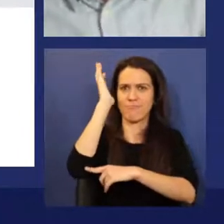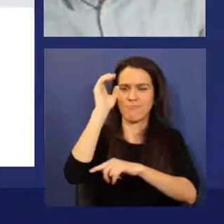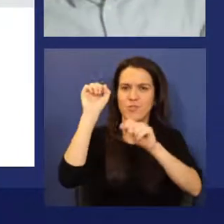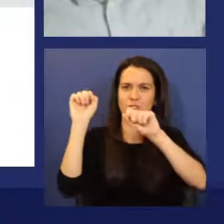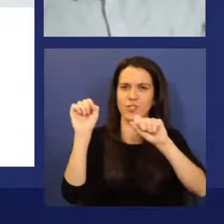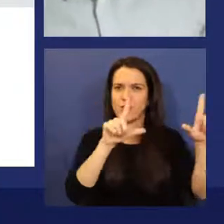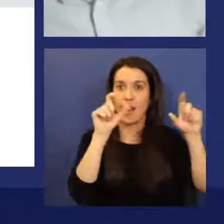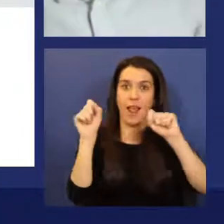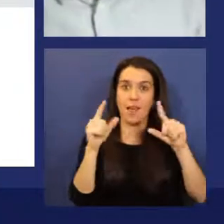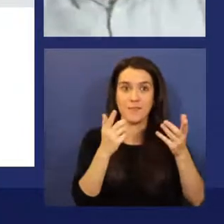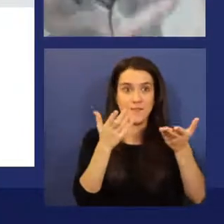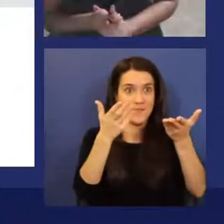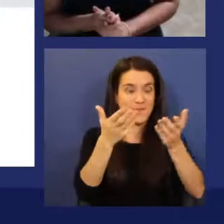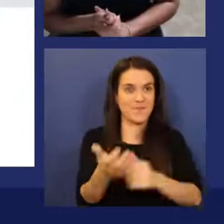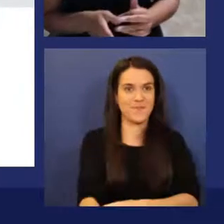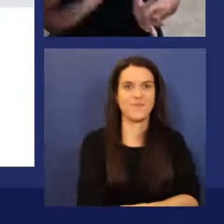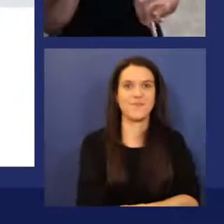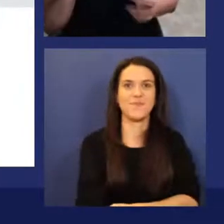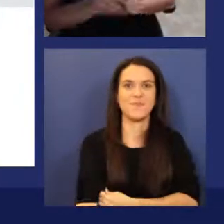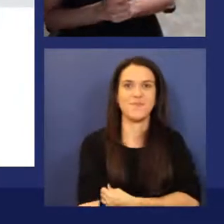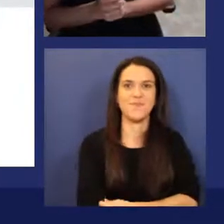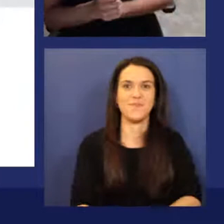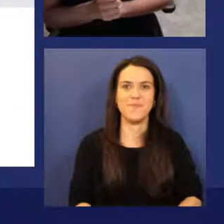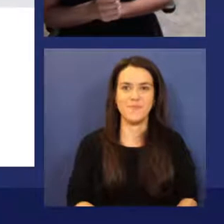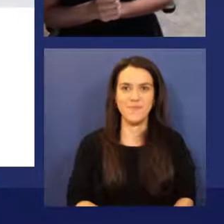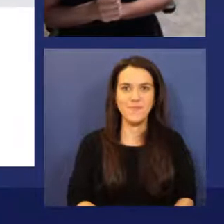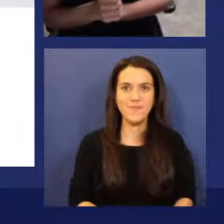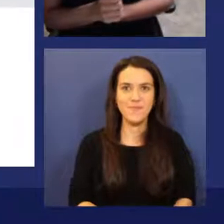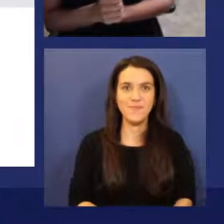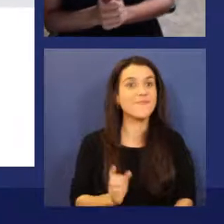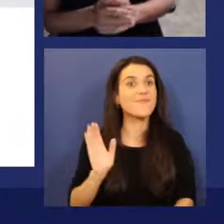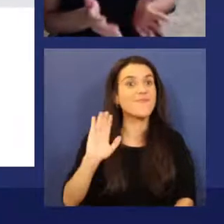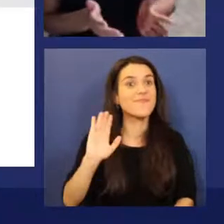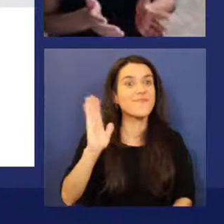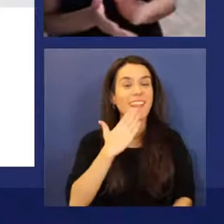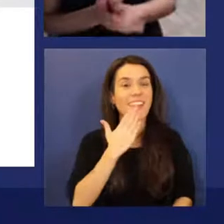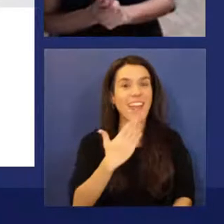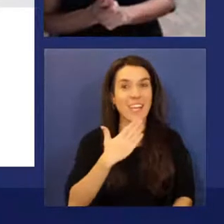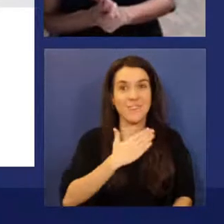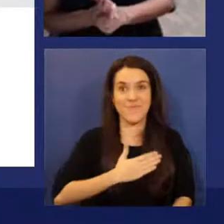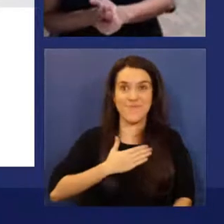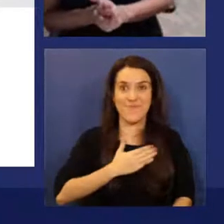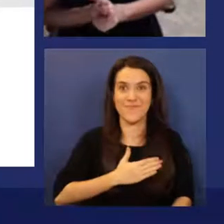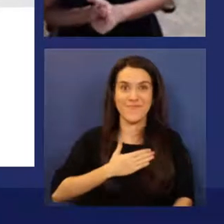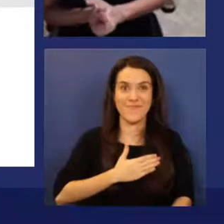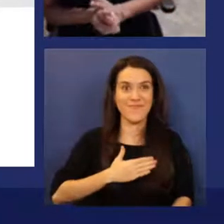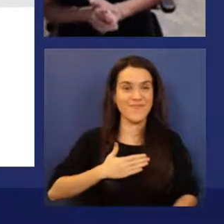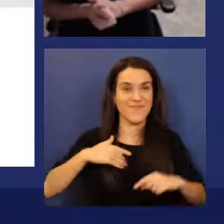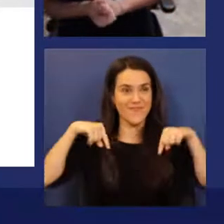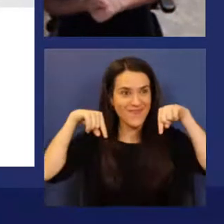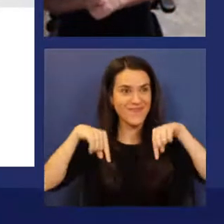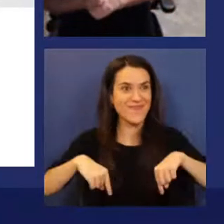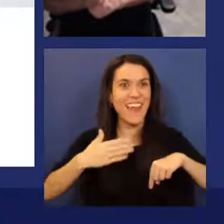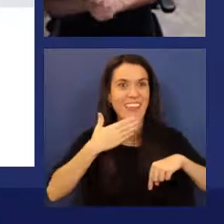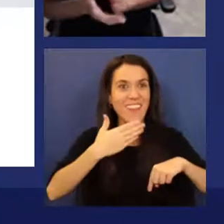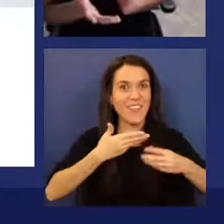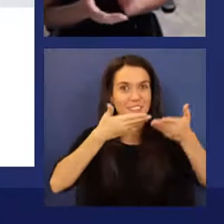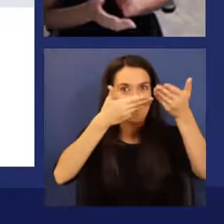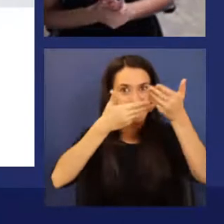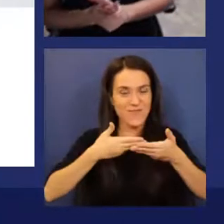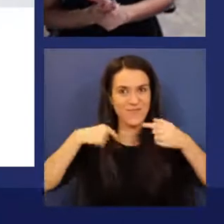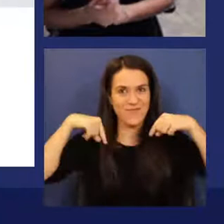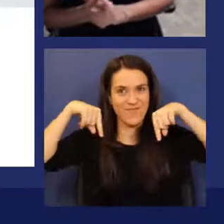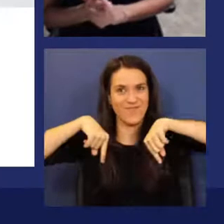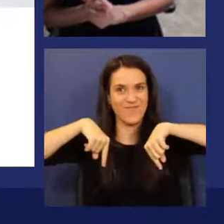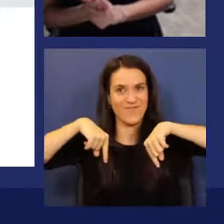Jay. All right. Thank you. It's a pleasure to be here, and thank you all for joining us today.